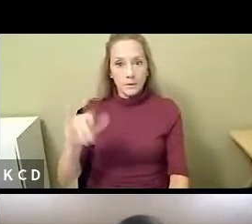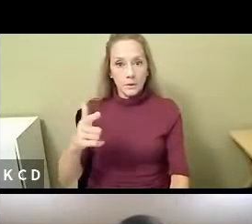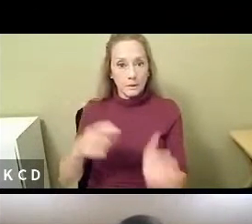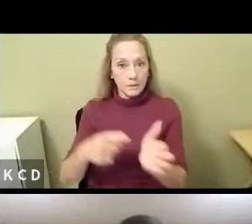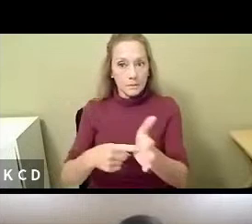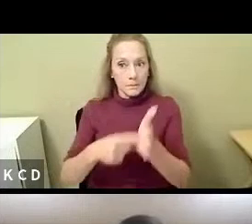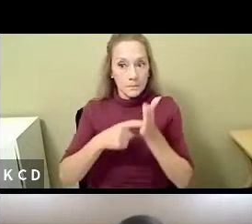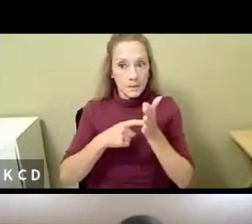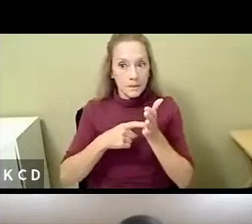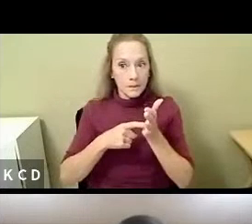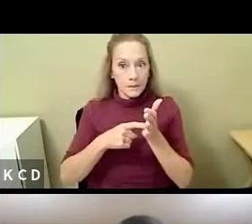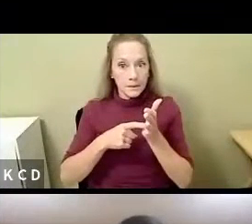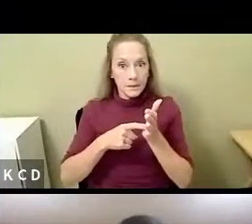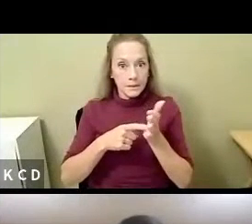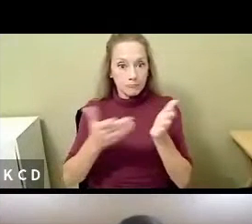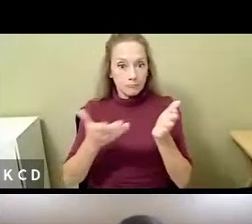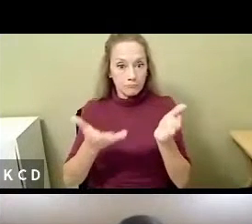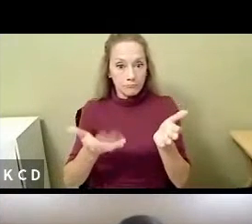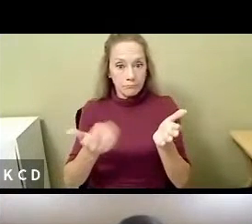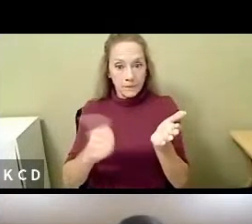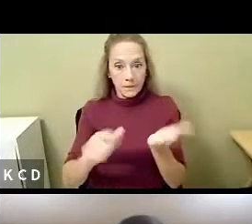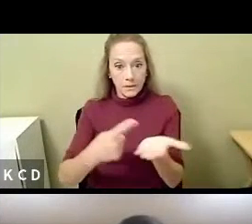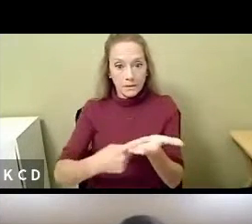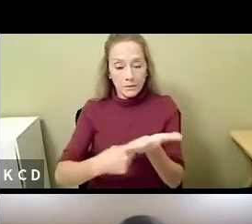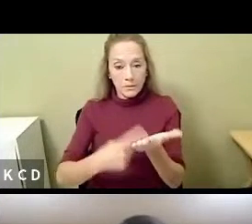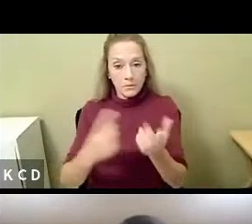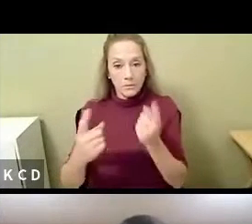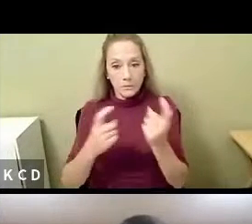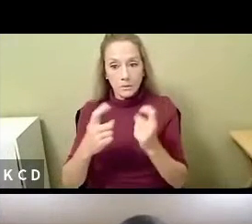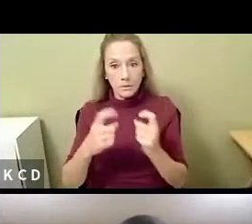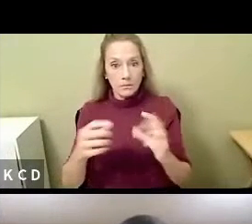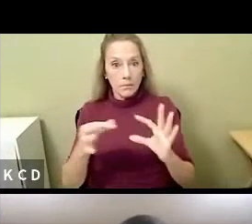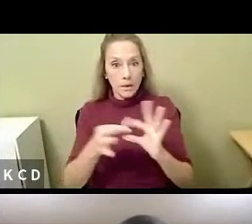mandate. Do we have any discussion, questions, comments about it?